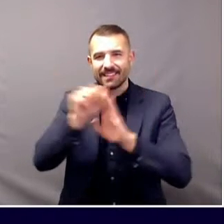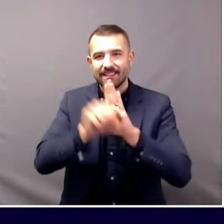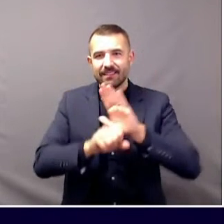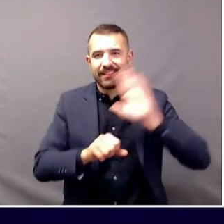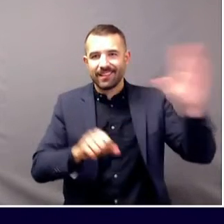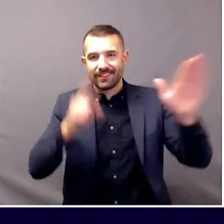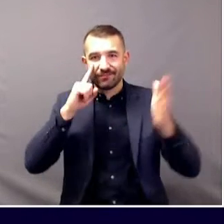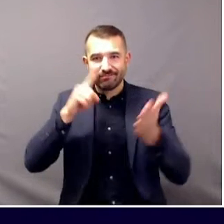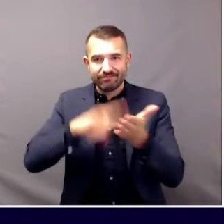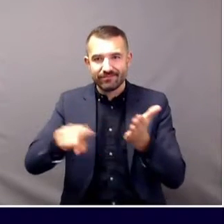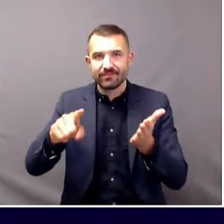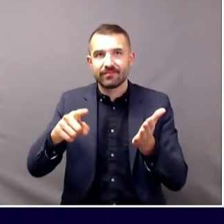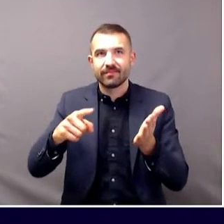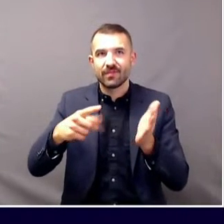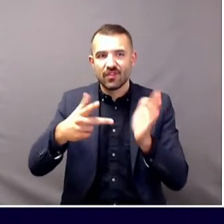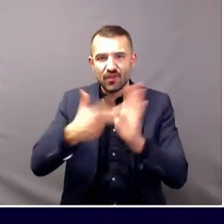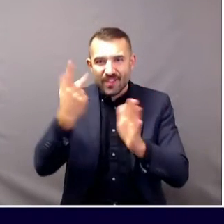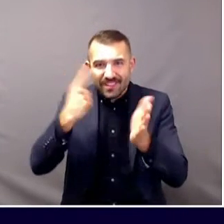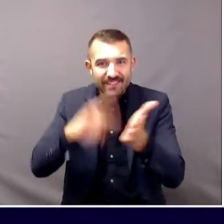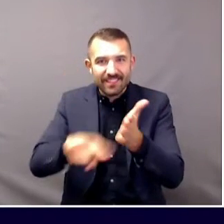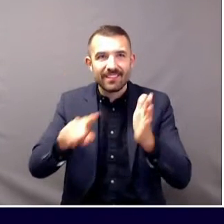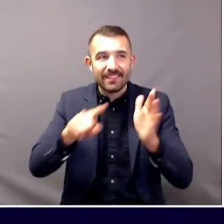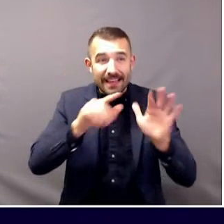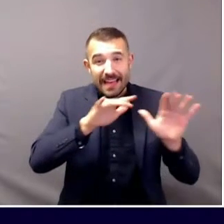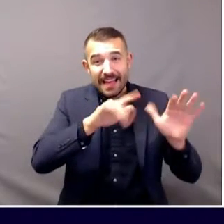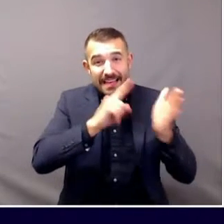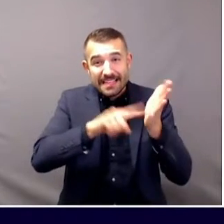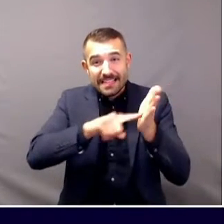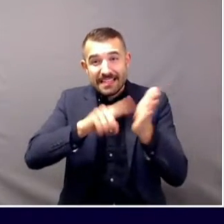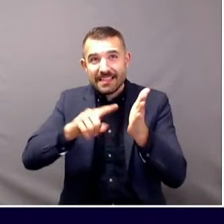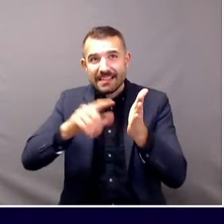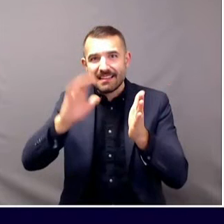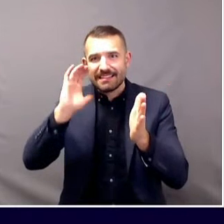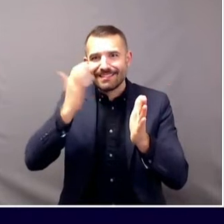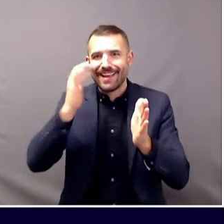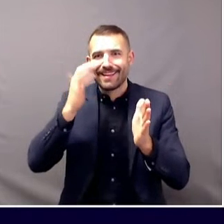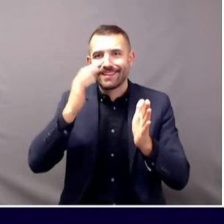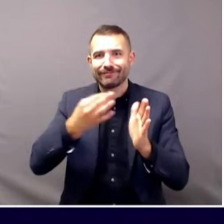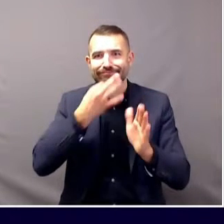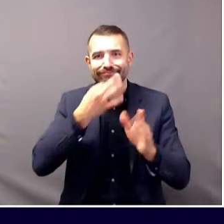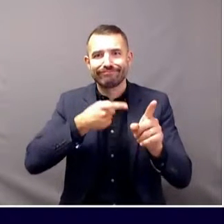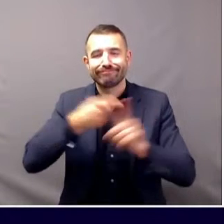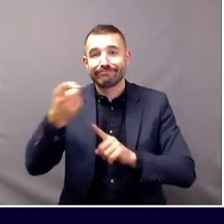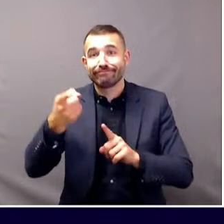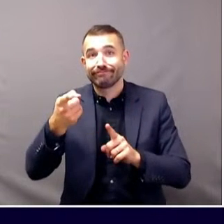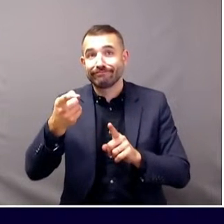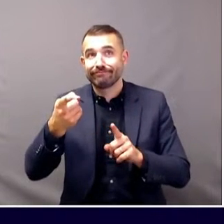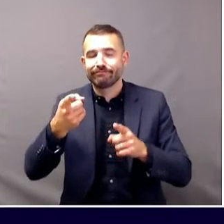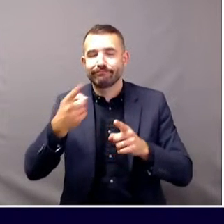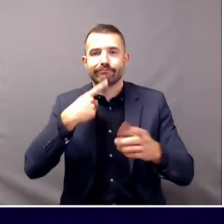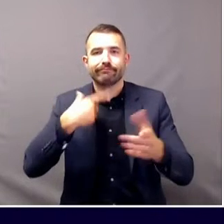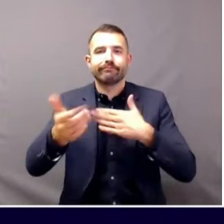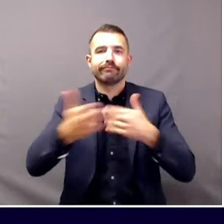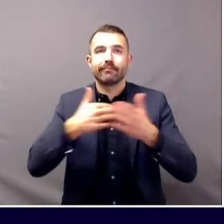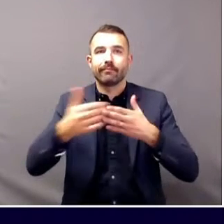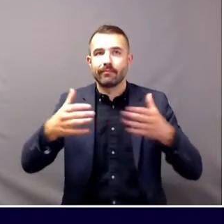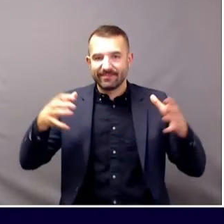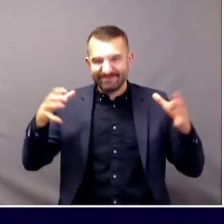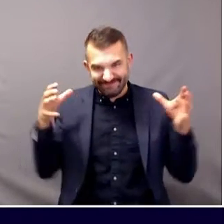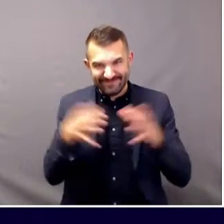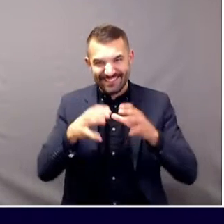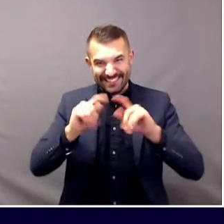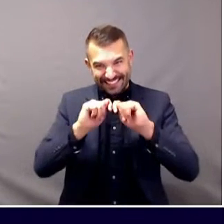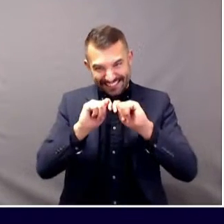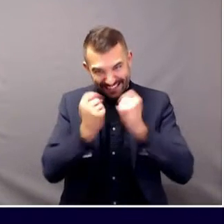still continue to have our experts say that it's a team. There are people engaged, they're close together. There's more risk for team-based